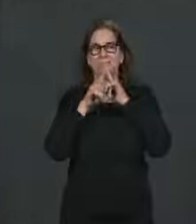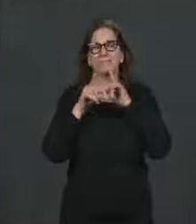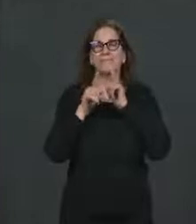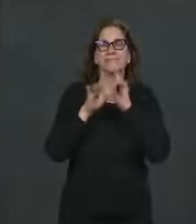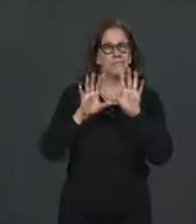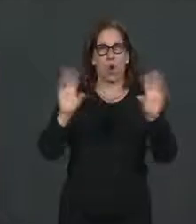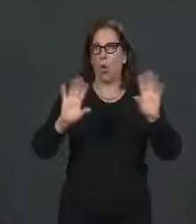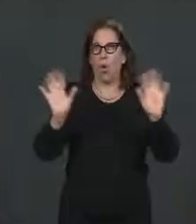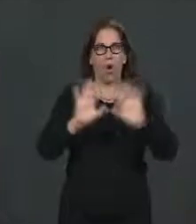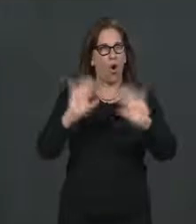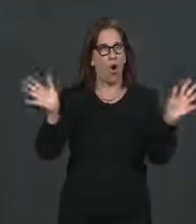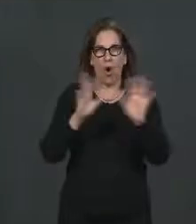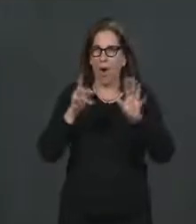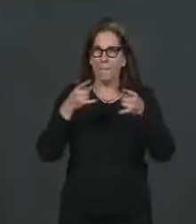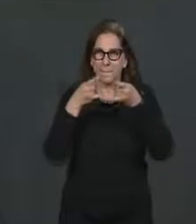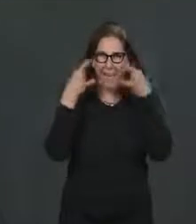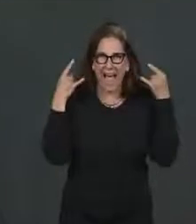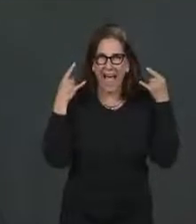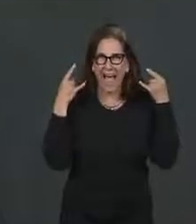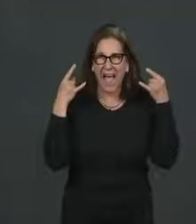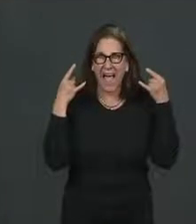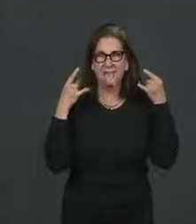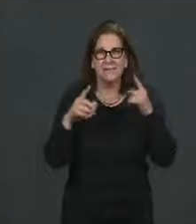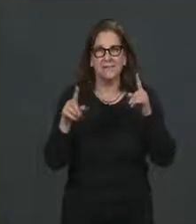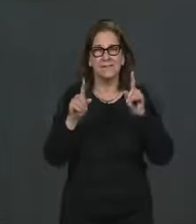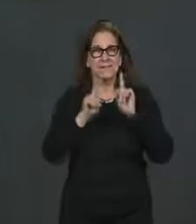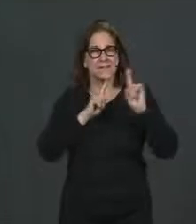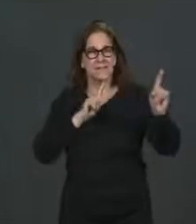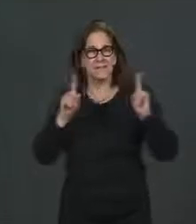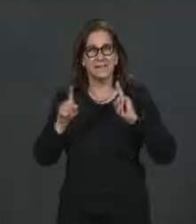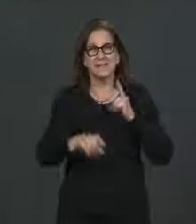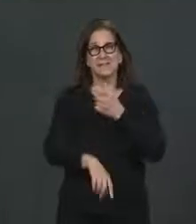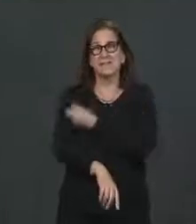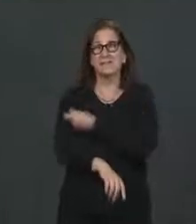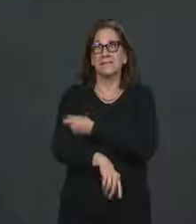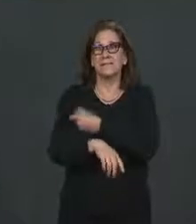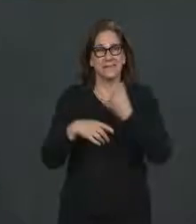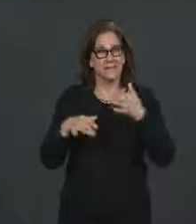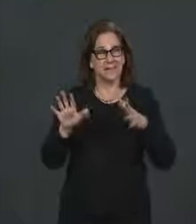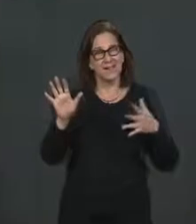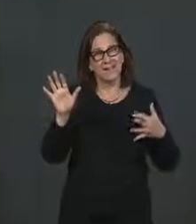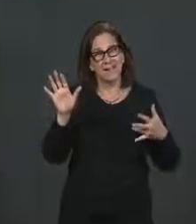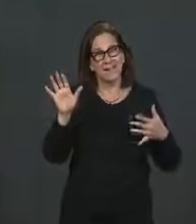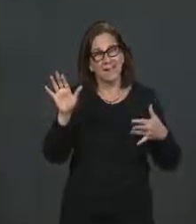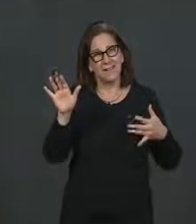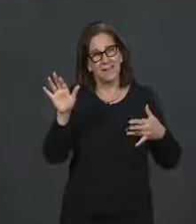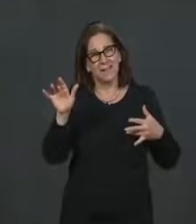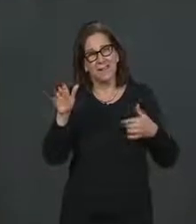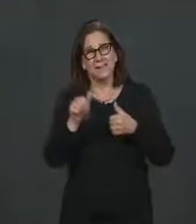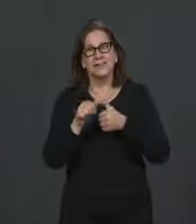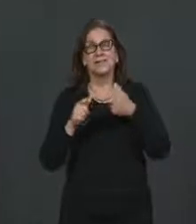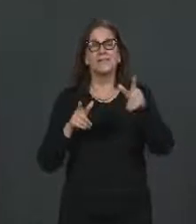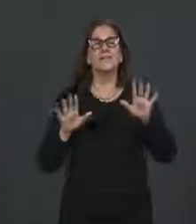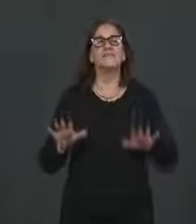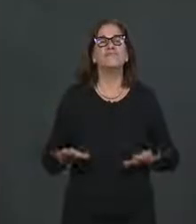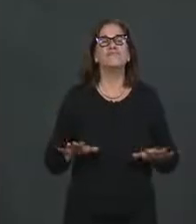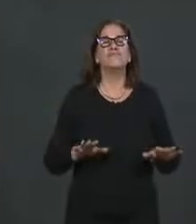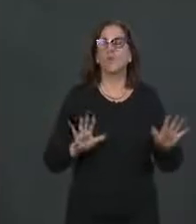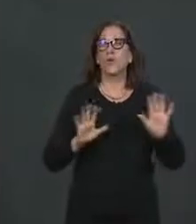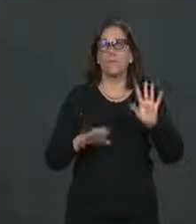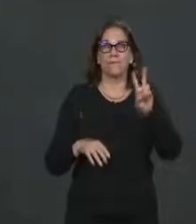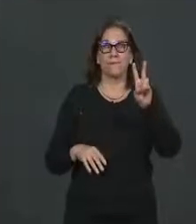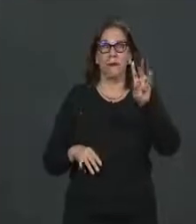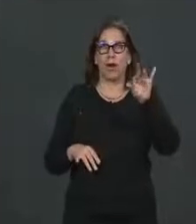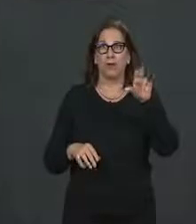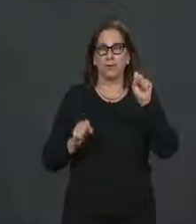in the vaccination program. And most importantly, if we let our guard down now, we could see a virus getting worse, not